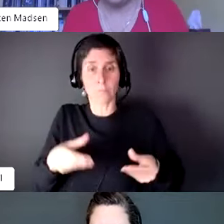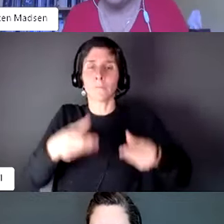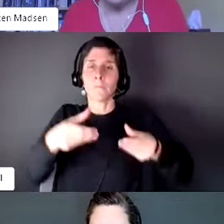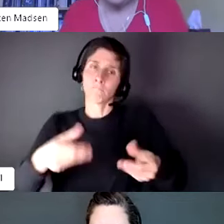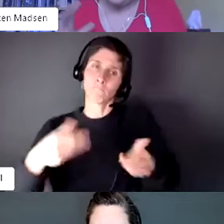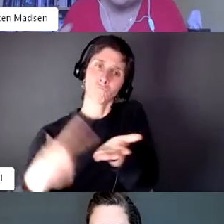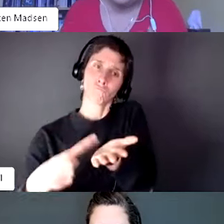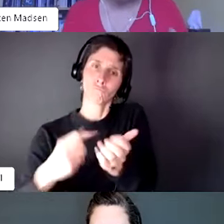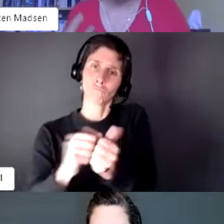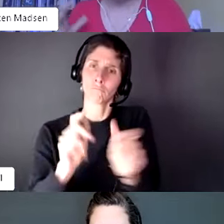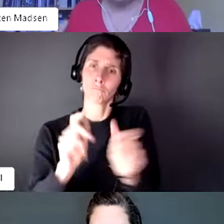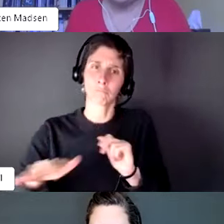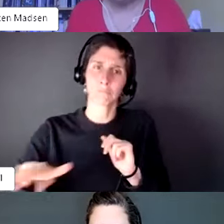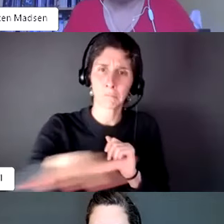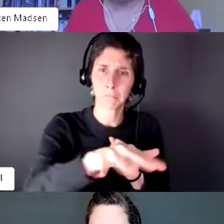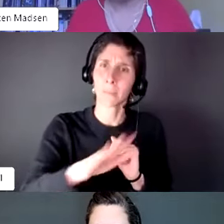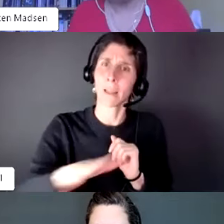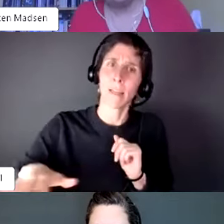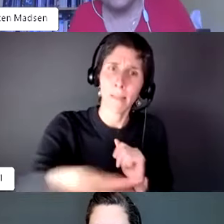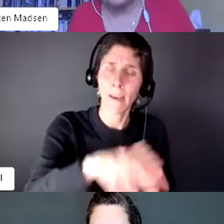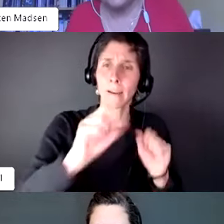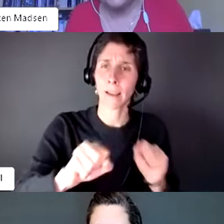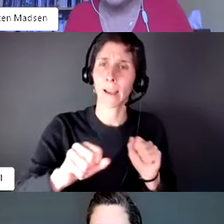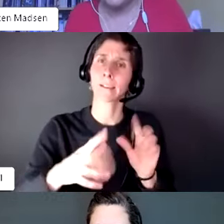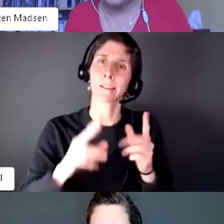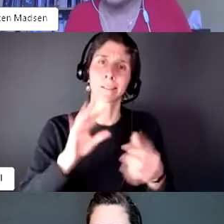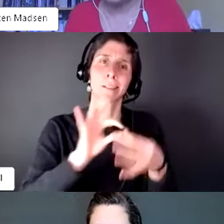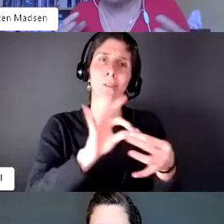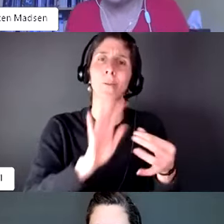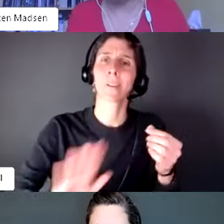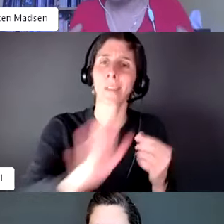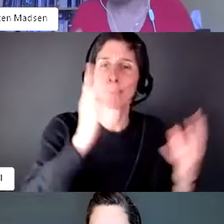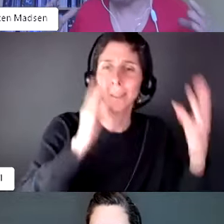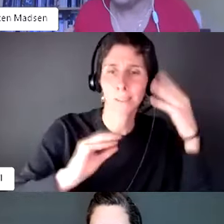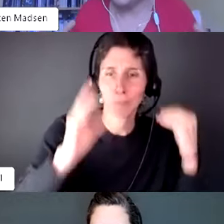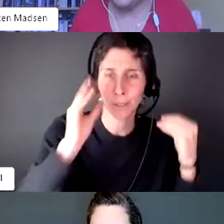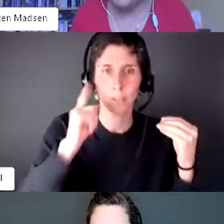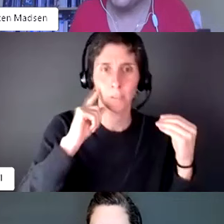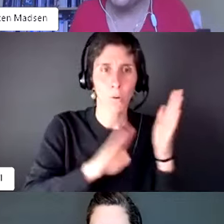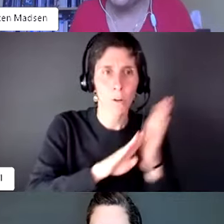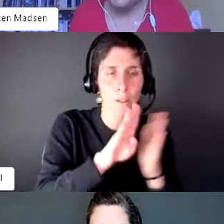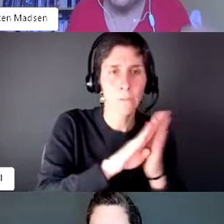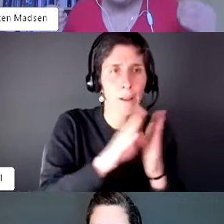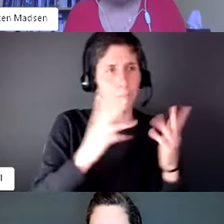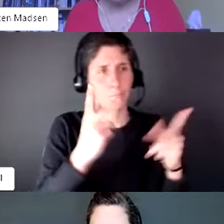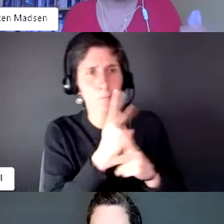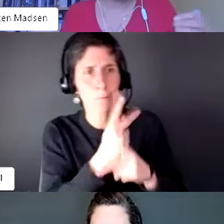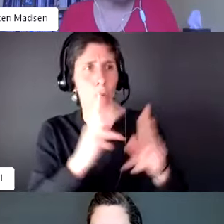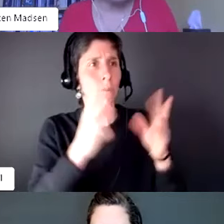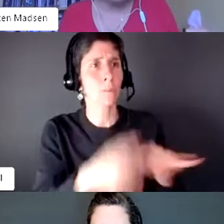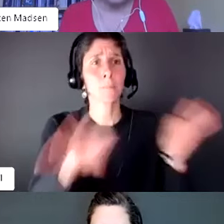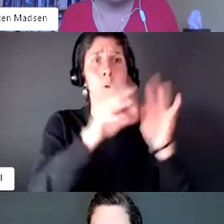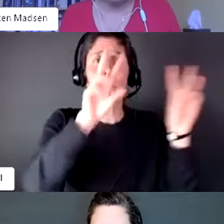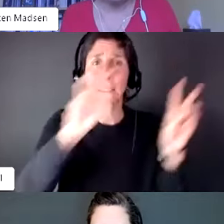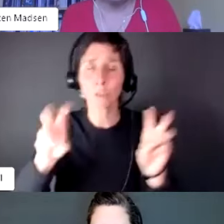people in order that they use their own relevant experience to generate important issues and provide